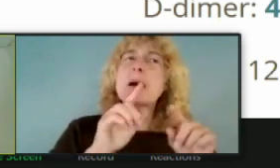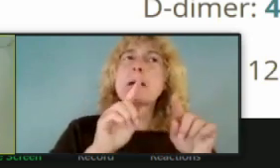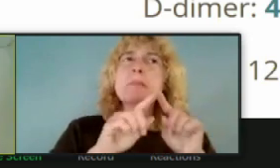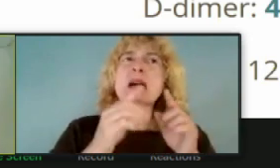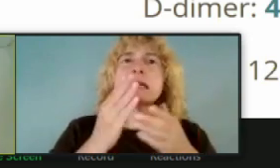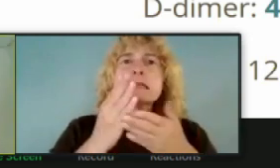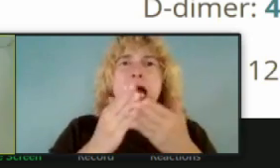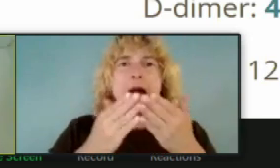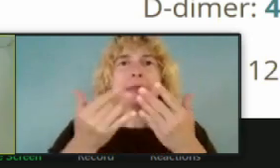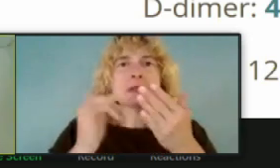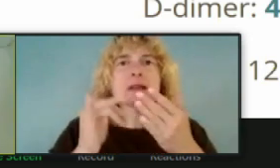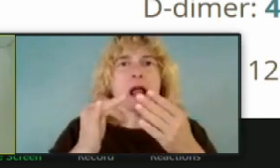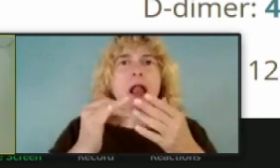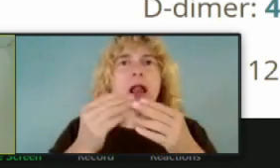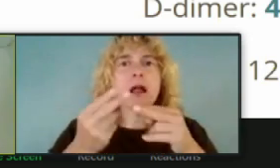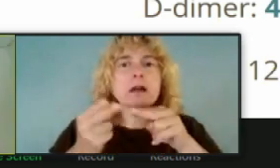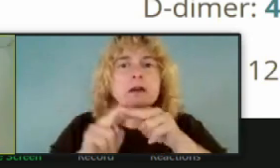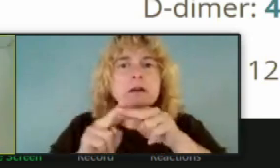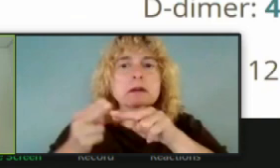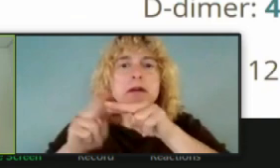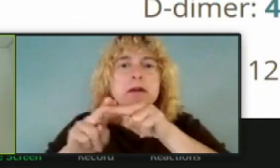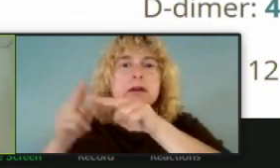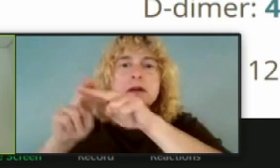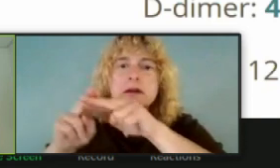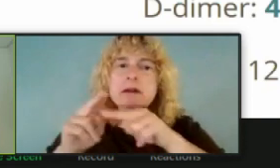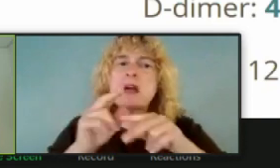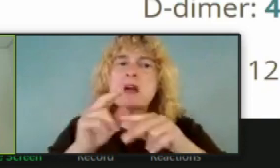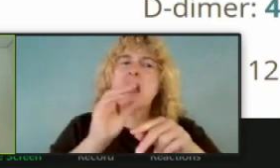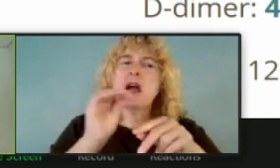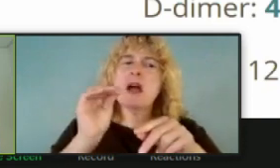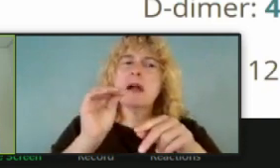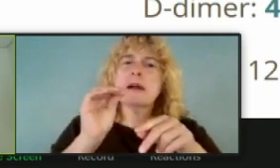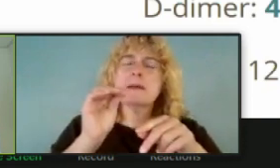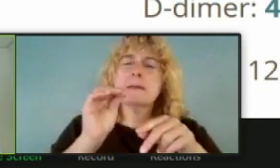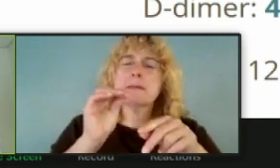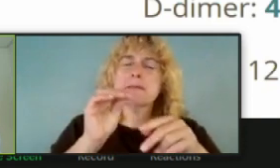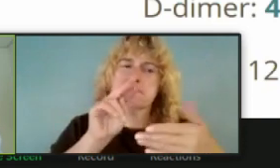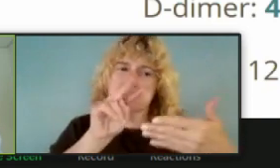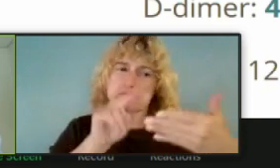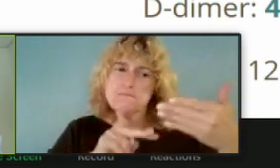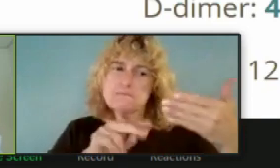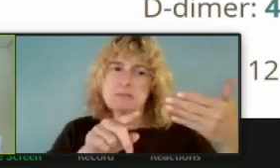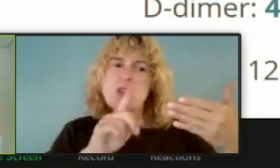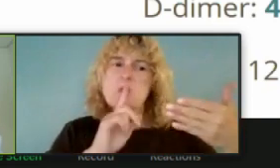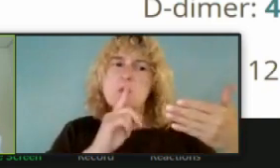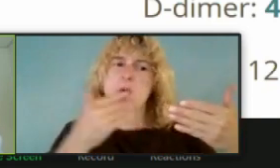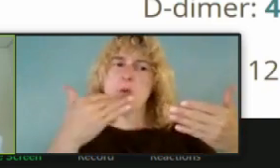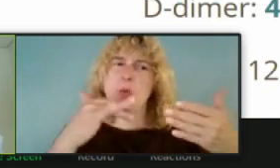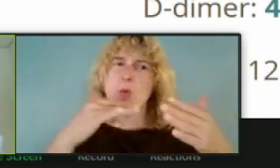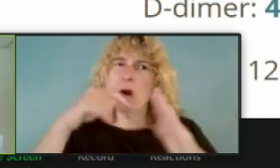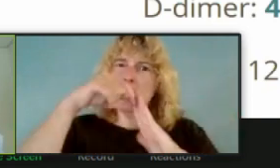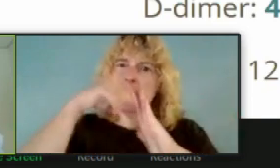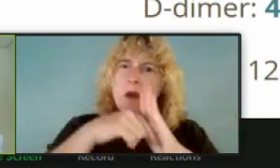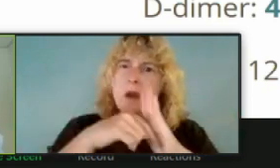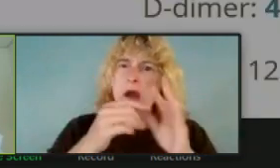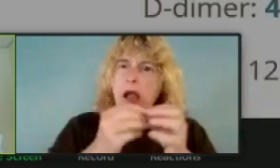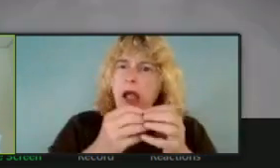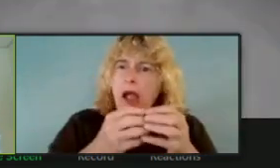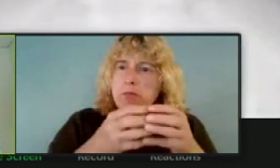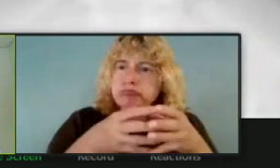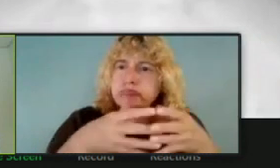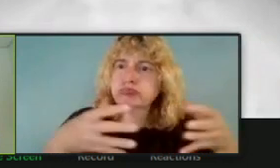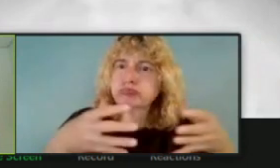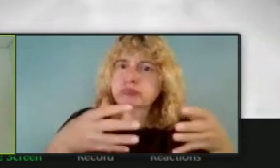can interpret this slide, which I don't want to dwell on it. He had evidence of pretty much profound inflammation going on in the